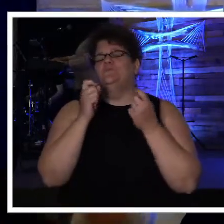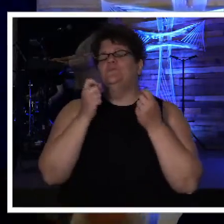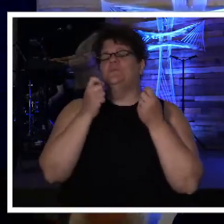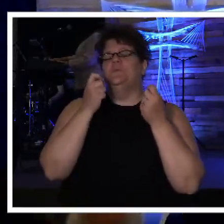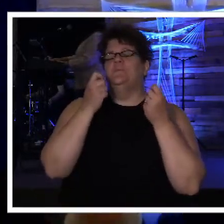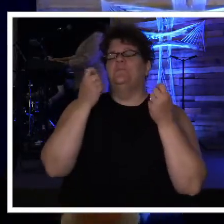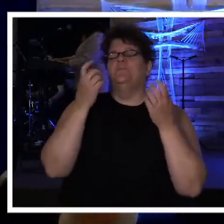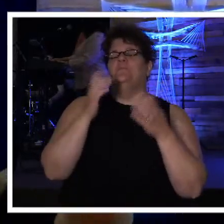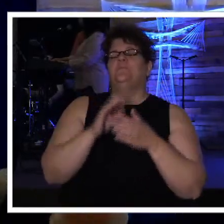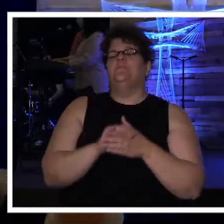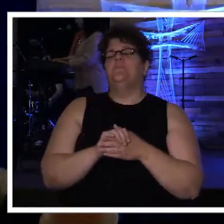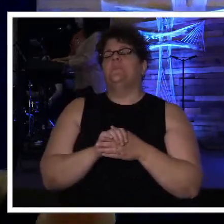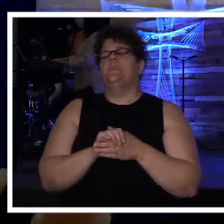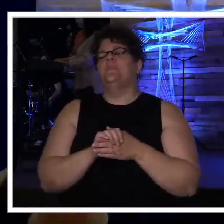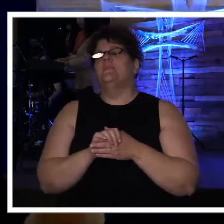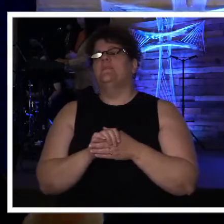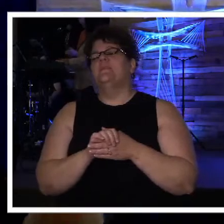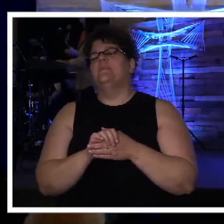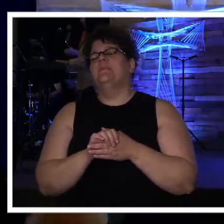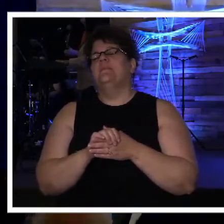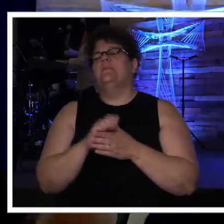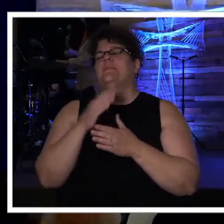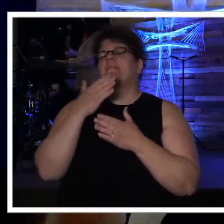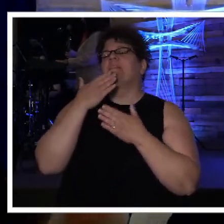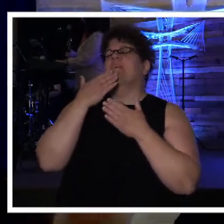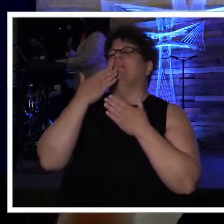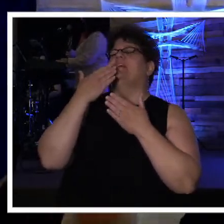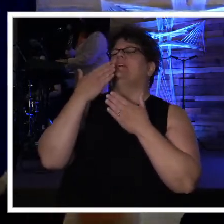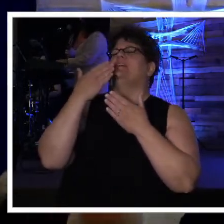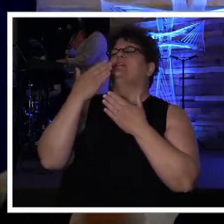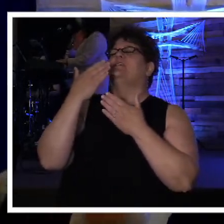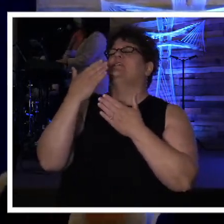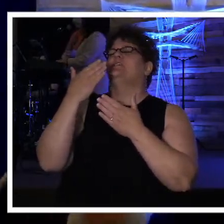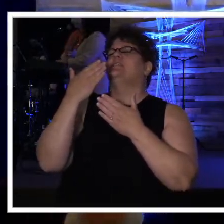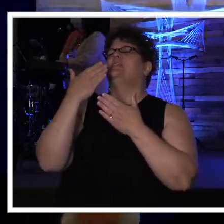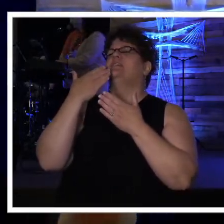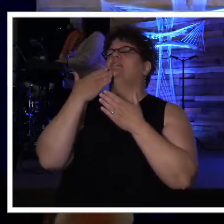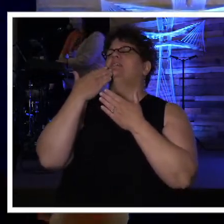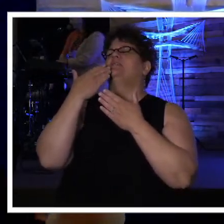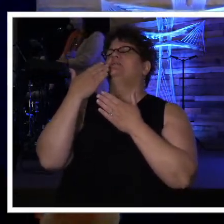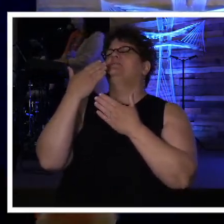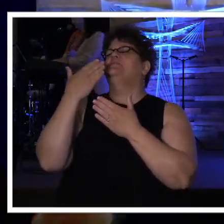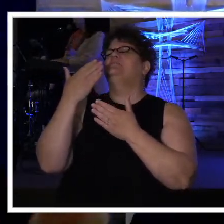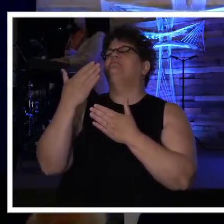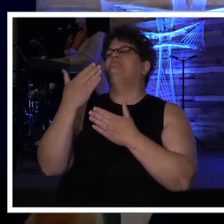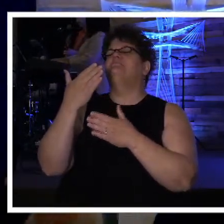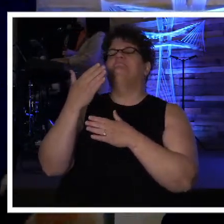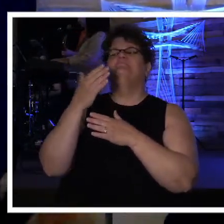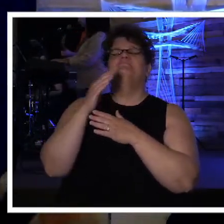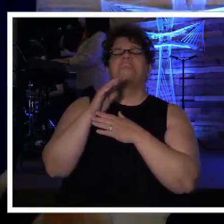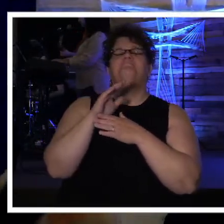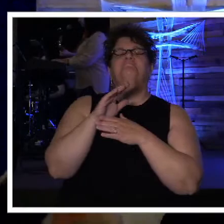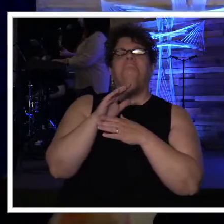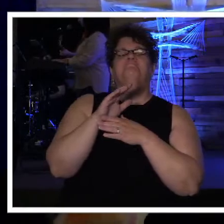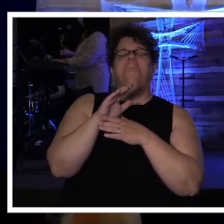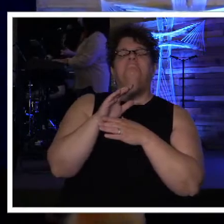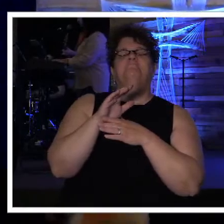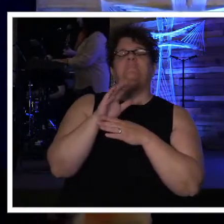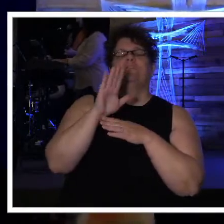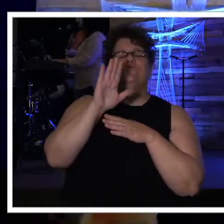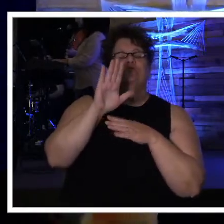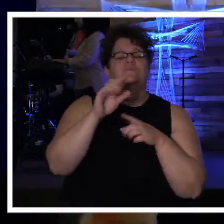Just tell him in your own words. Just thank him in your own words. He loves to hear from you. Thank you,